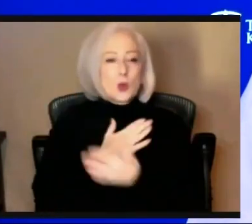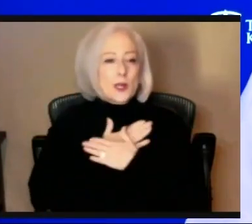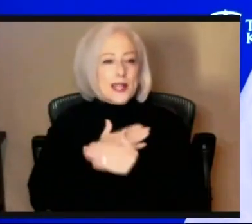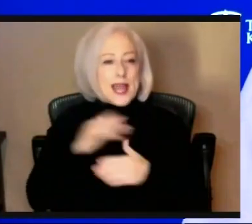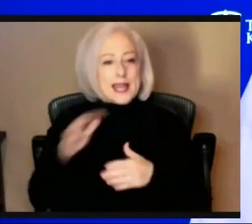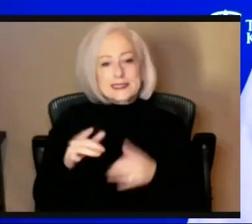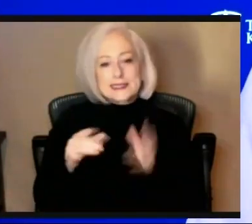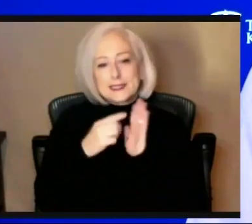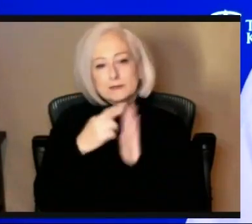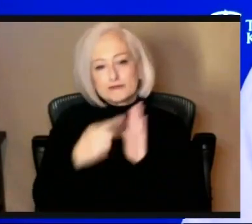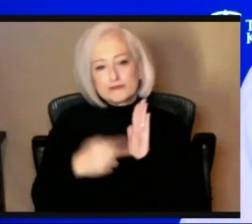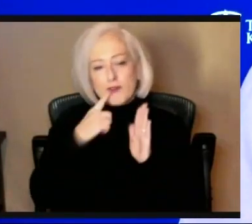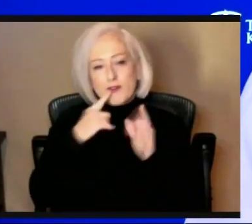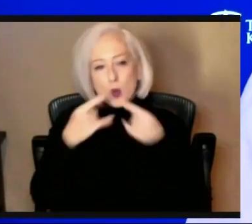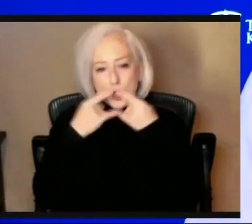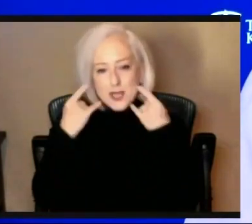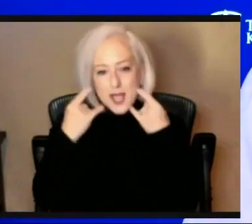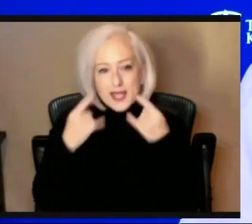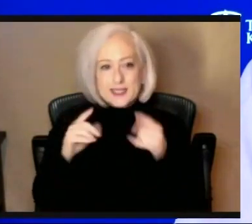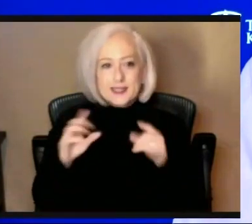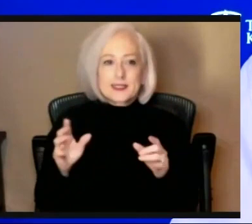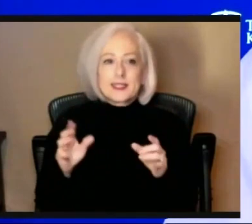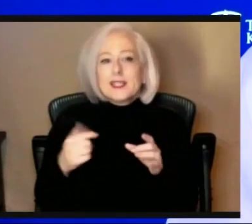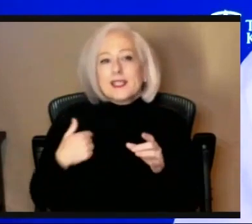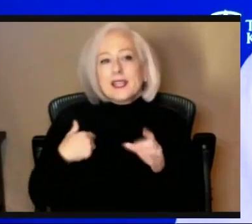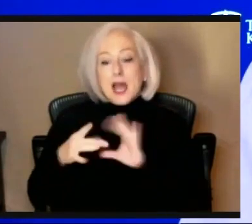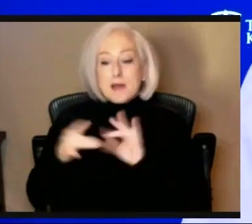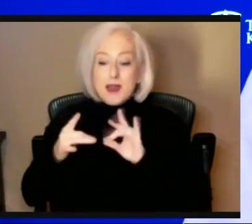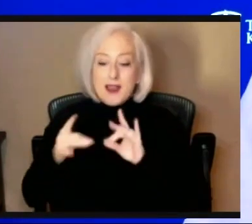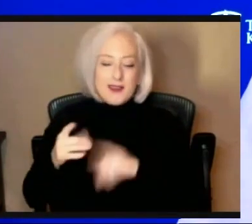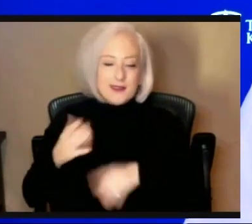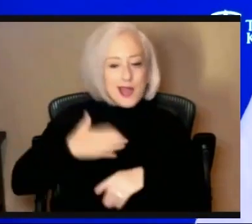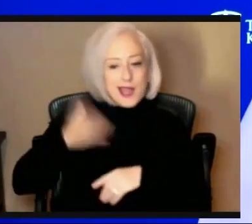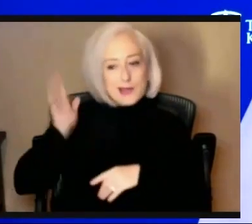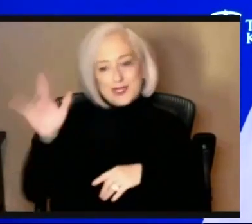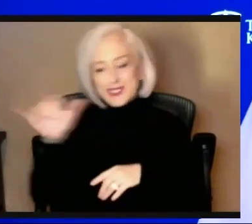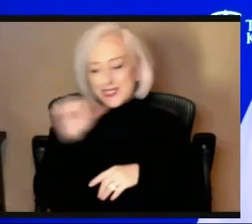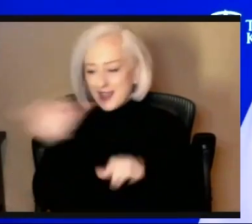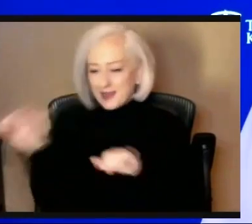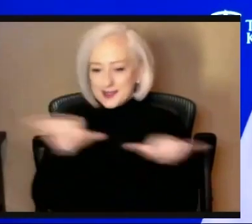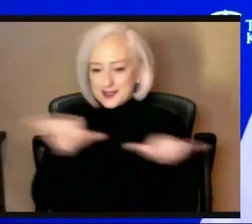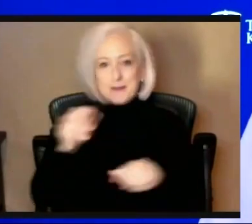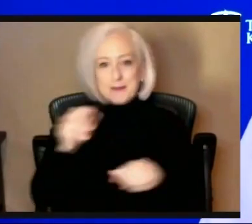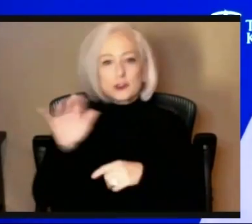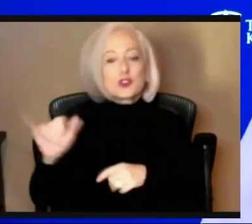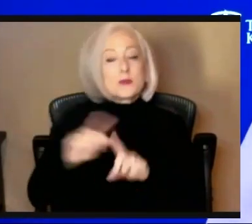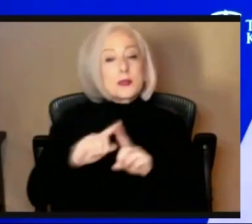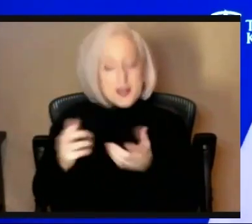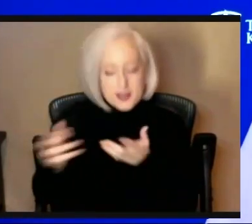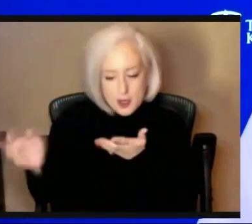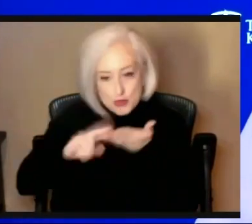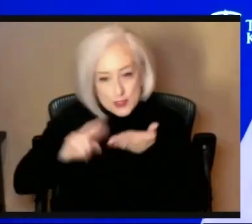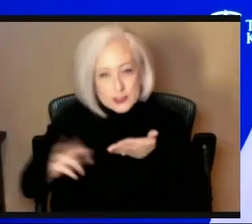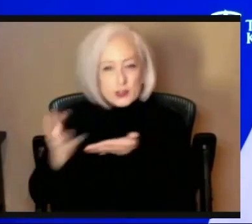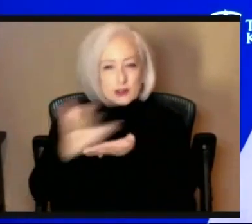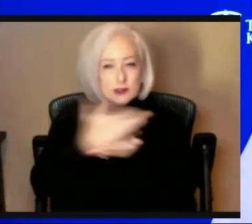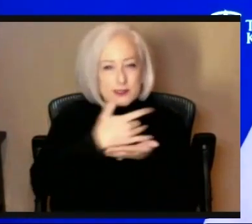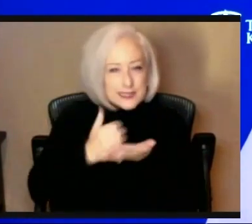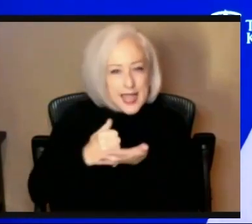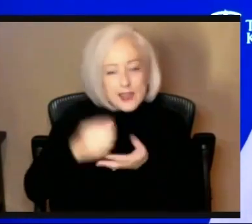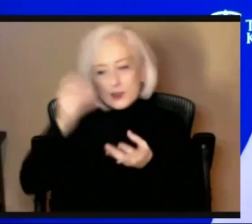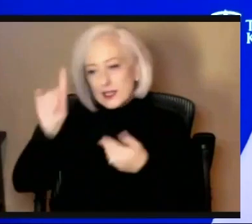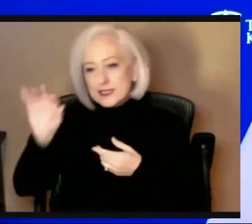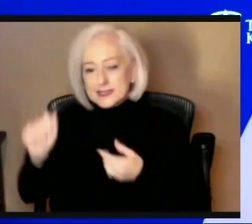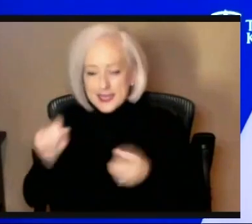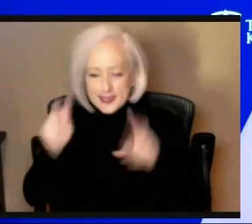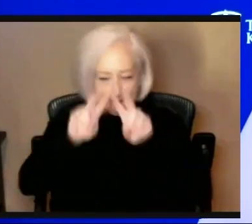I'm just paraphrasing, obviously, and the delivery won't be the same, but they had done all the research, they gathered all the data, they did the analysis, and they came to the